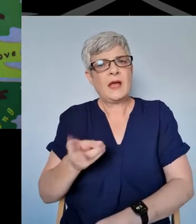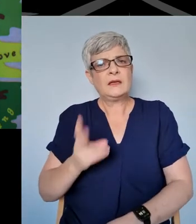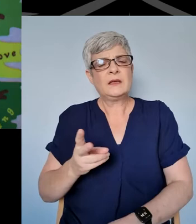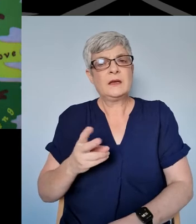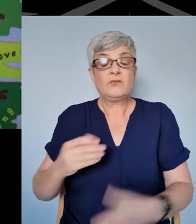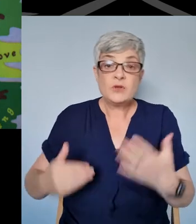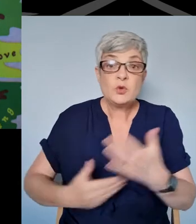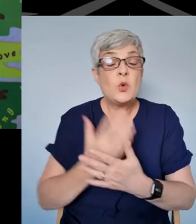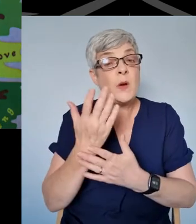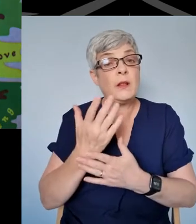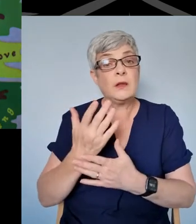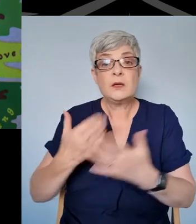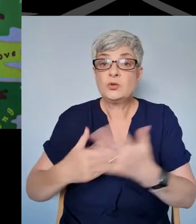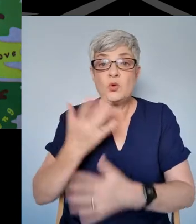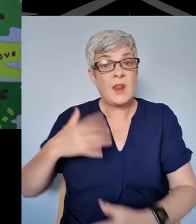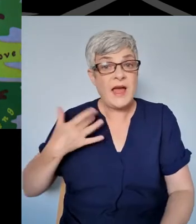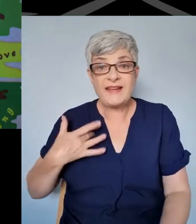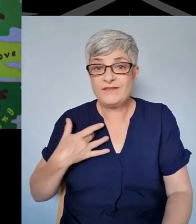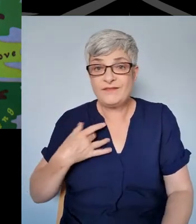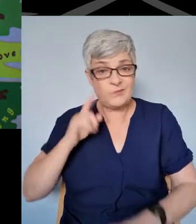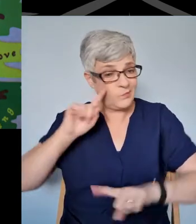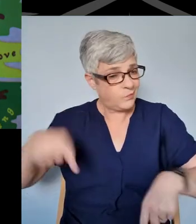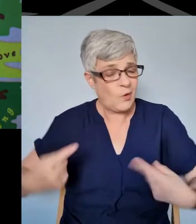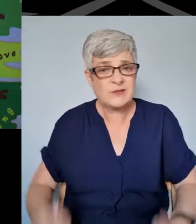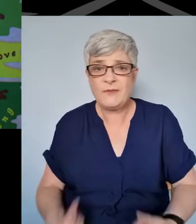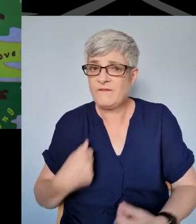Renewal, new life was beyond us.